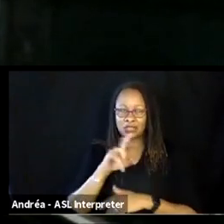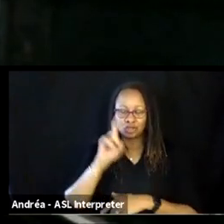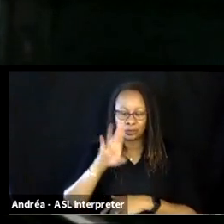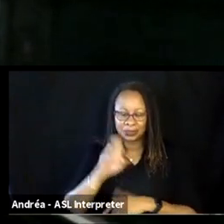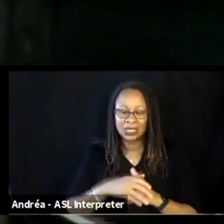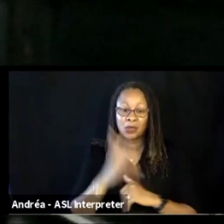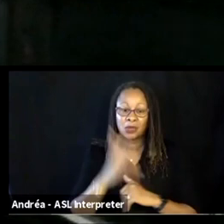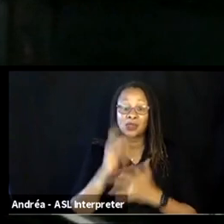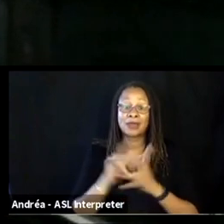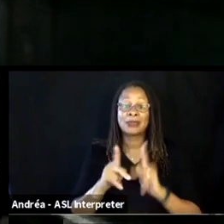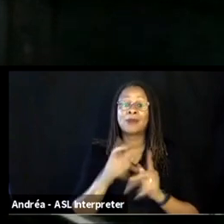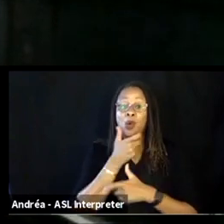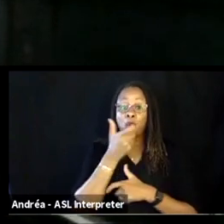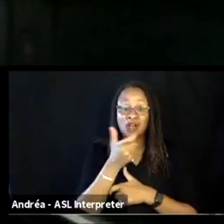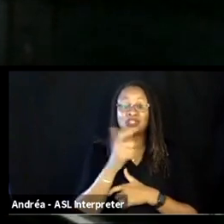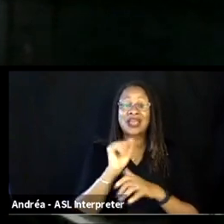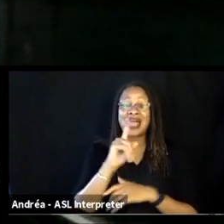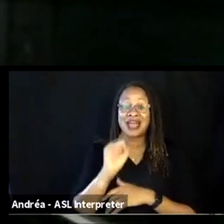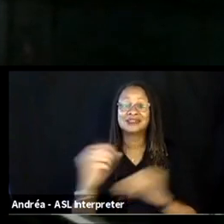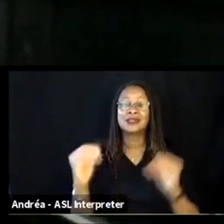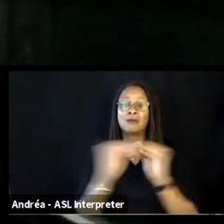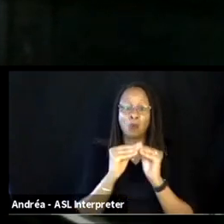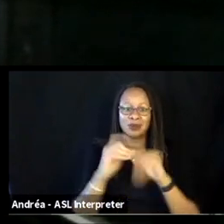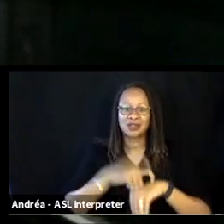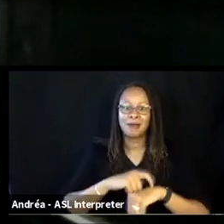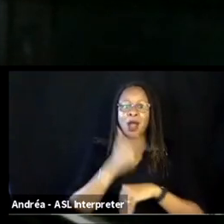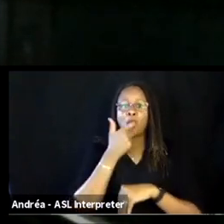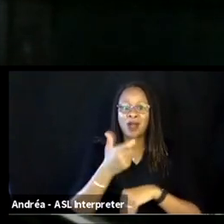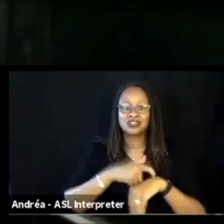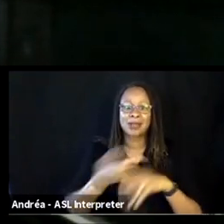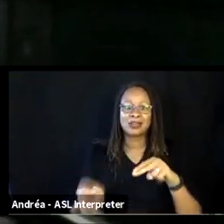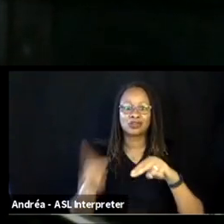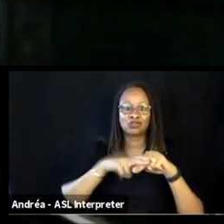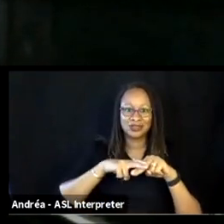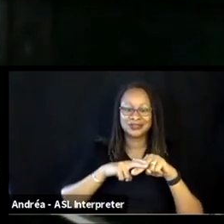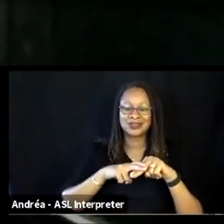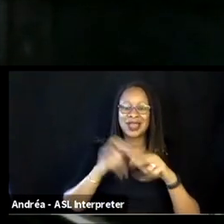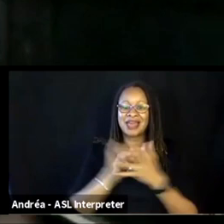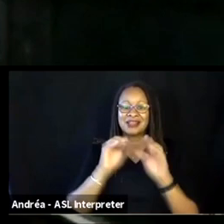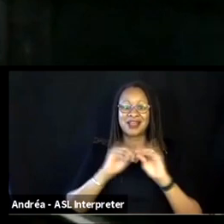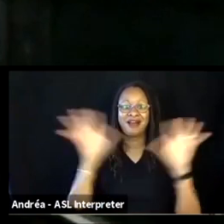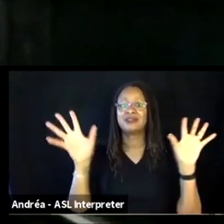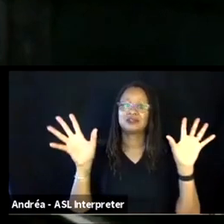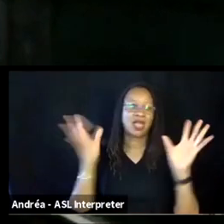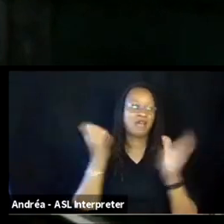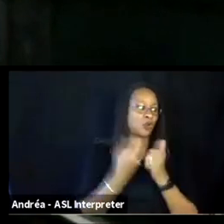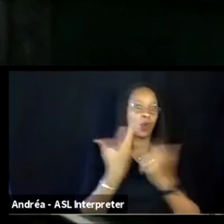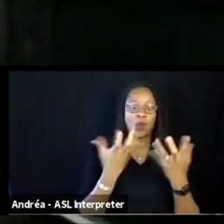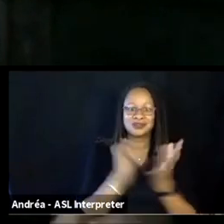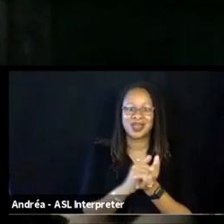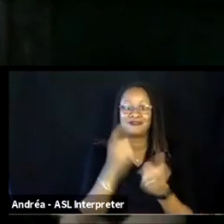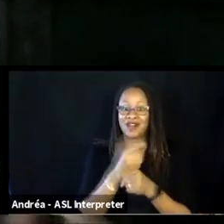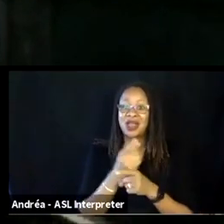people were watching the ads longer, that watch time increased. And obviously that's like the, you know, everyone wants that. You all, you